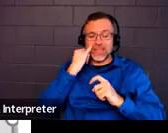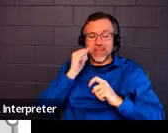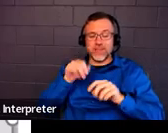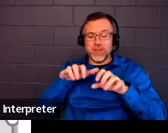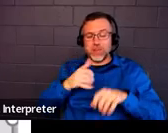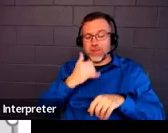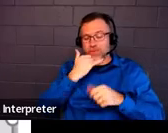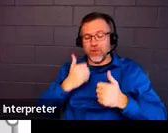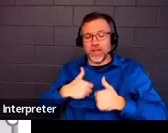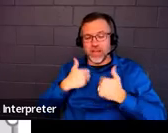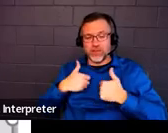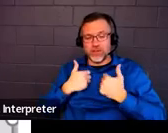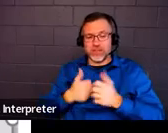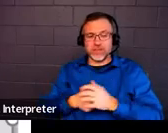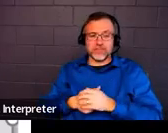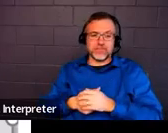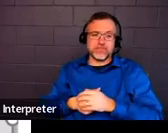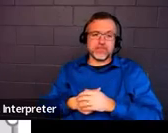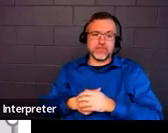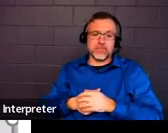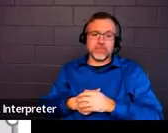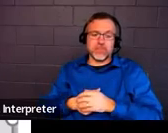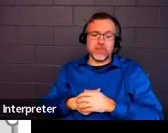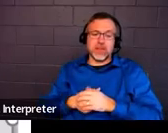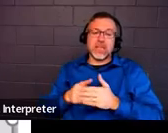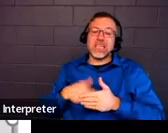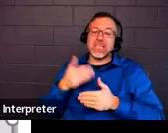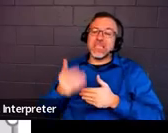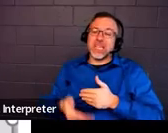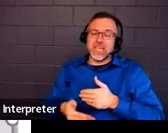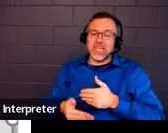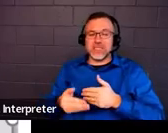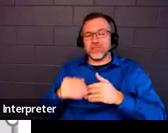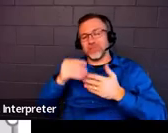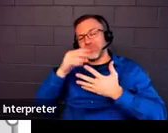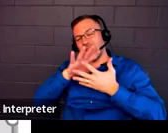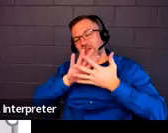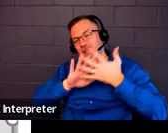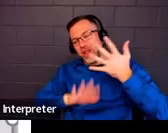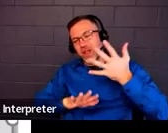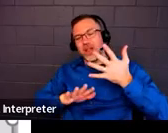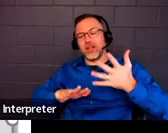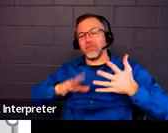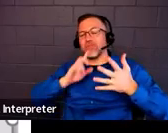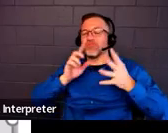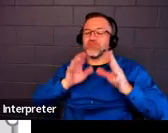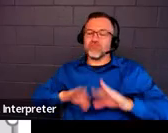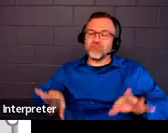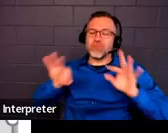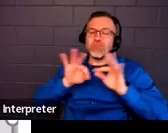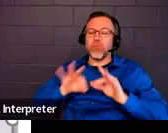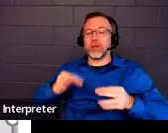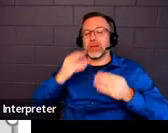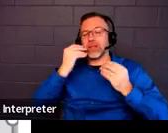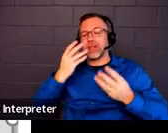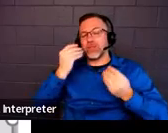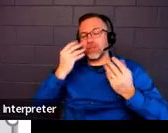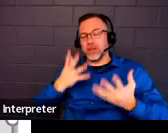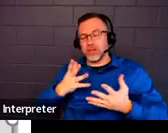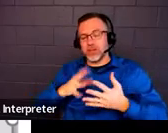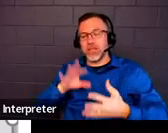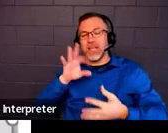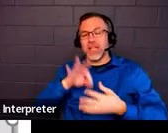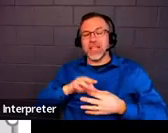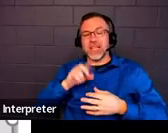And next are the slides that we include in all of our PD, because it's really important information. So you can see the links for our